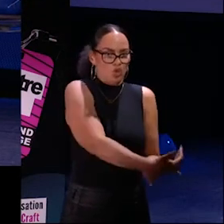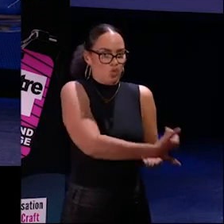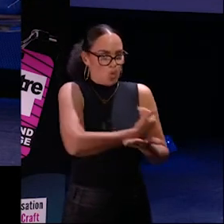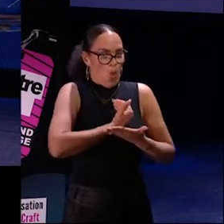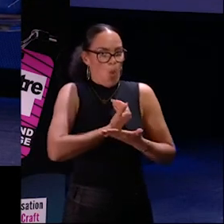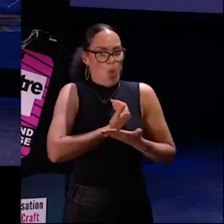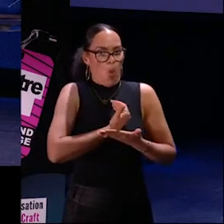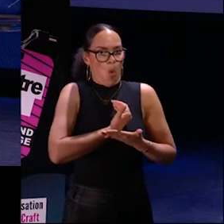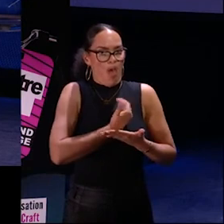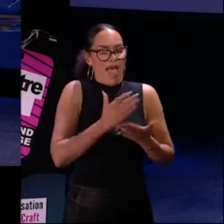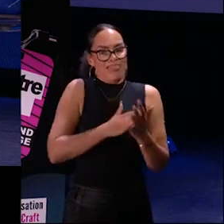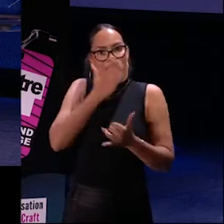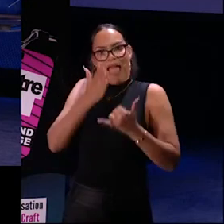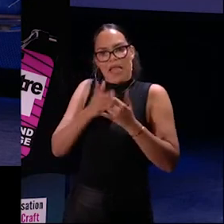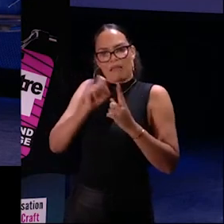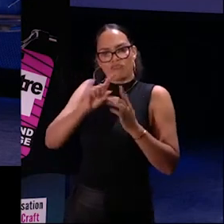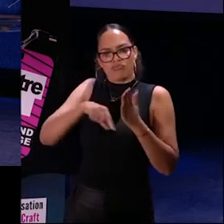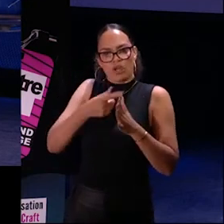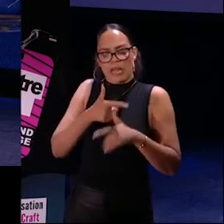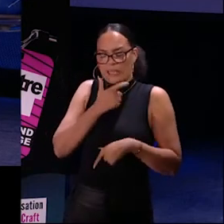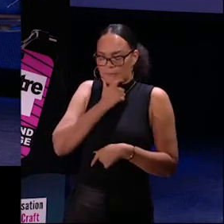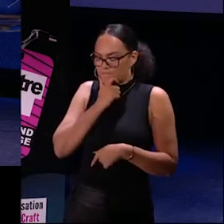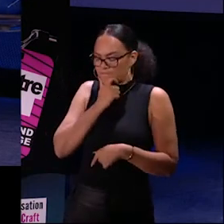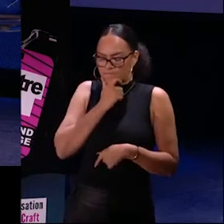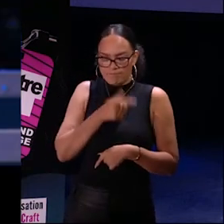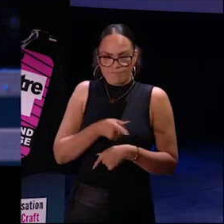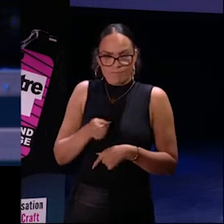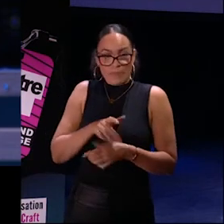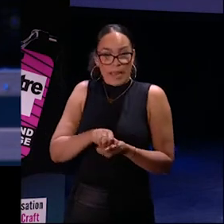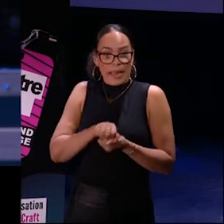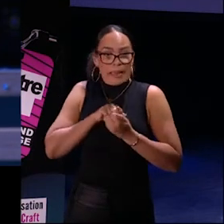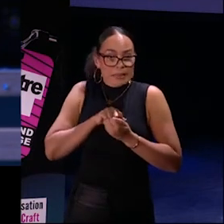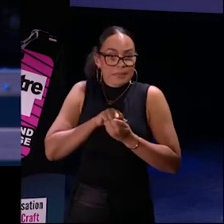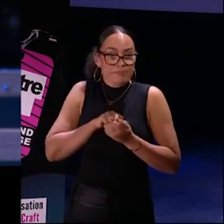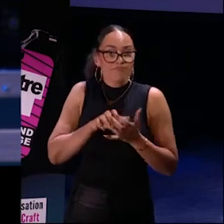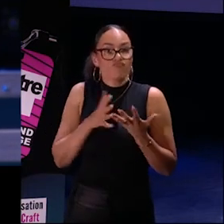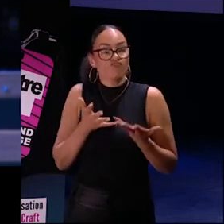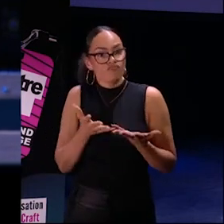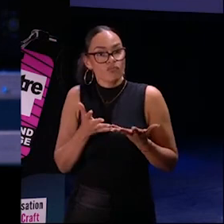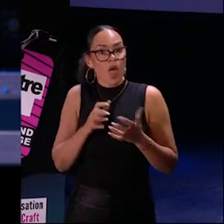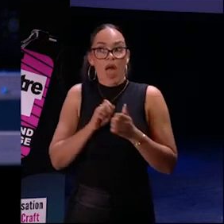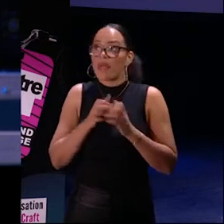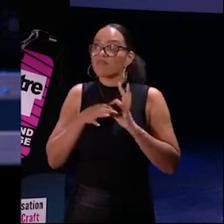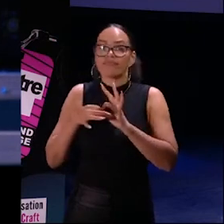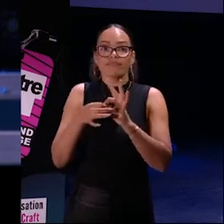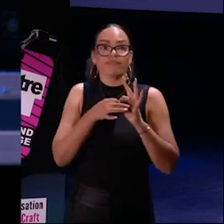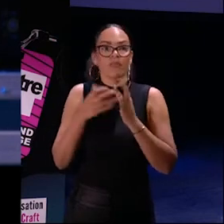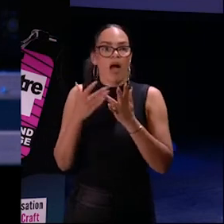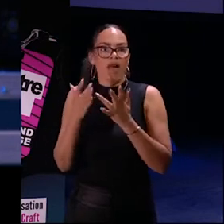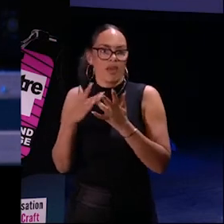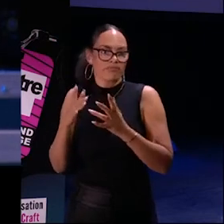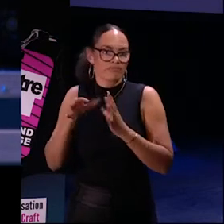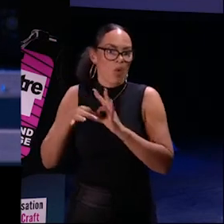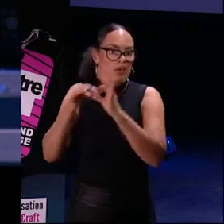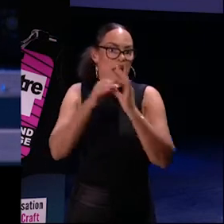judgment call on the end of a project of whether that's a thing we want to take into our stores. And then we work with other cultural organisations about sharing those